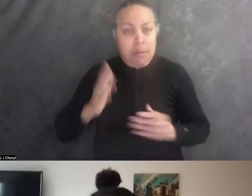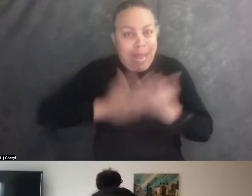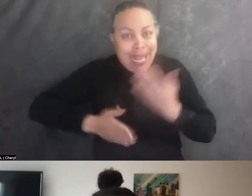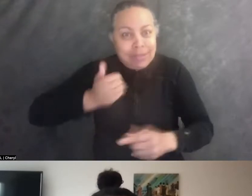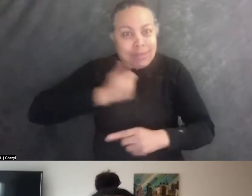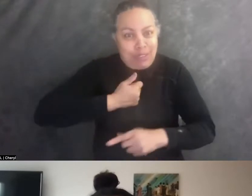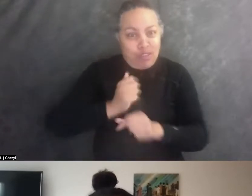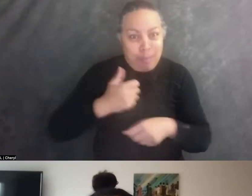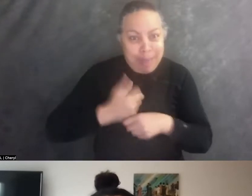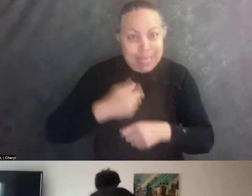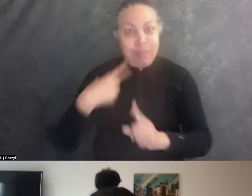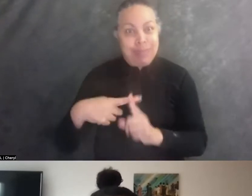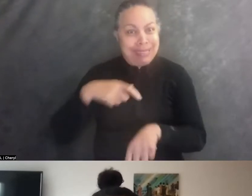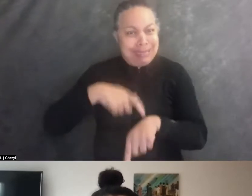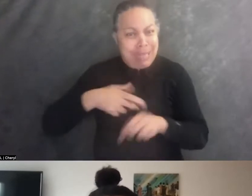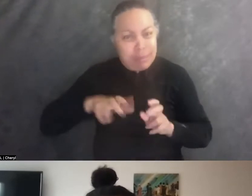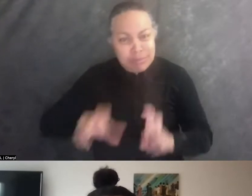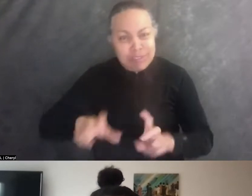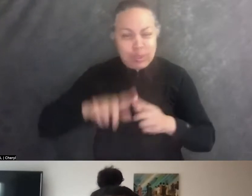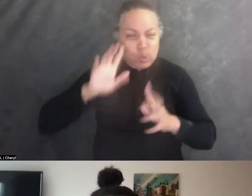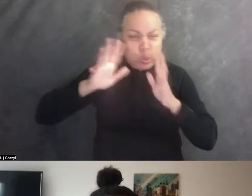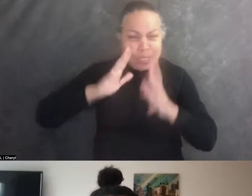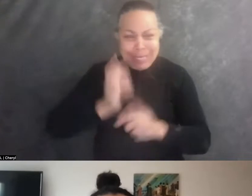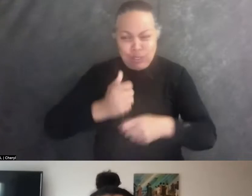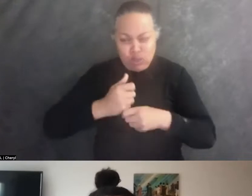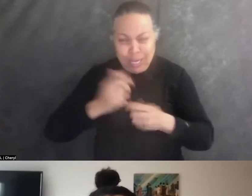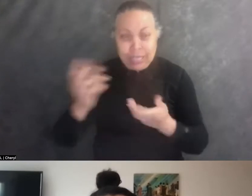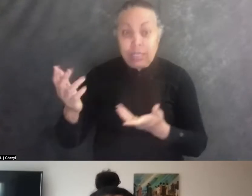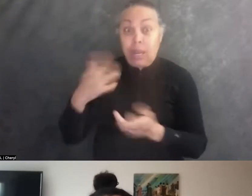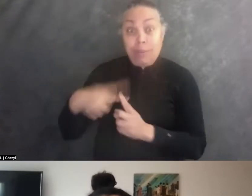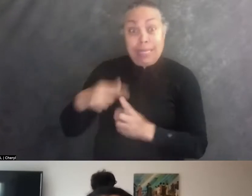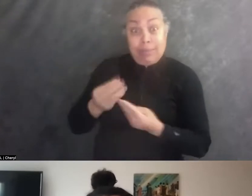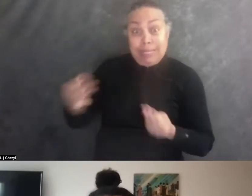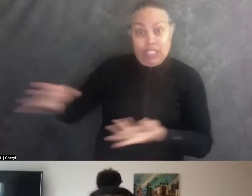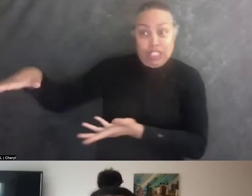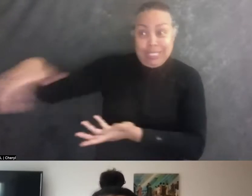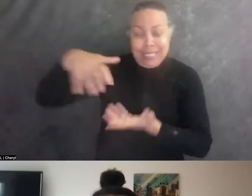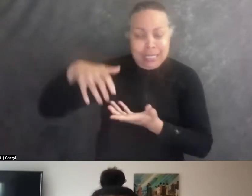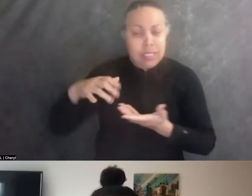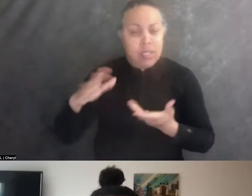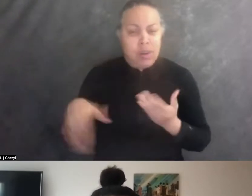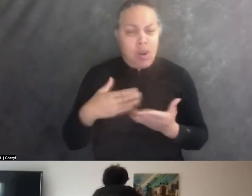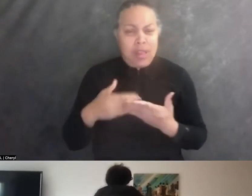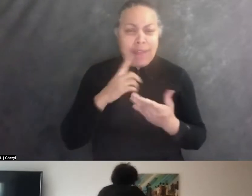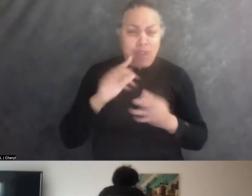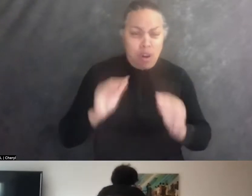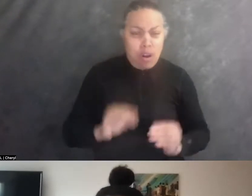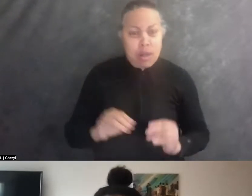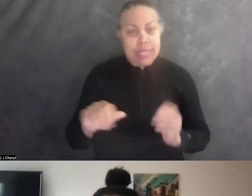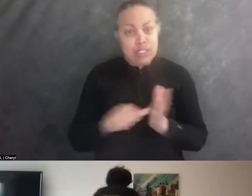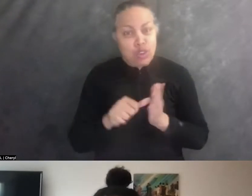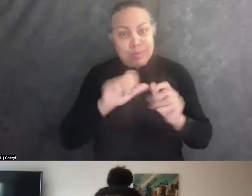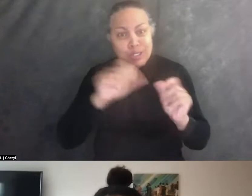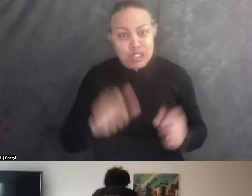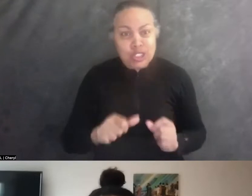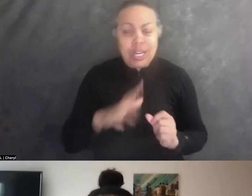recognizing the time that's been invested to make a lot of these things available to me in terms of the material of the sculptural, like how I make the sculptures